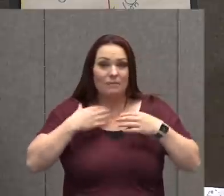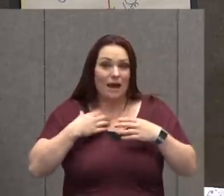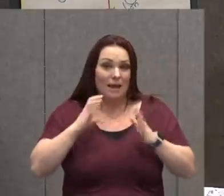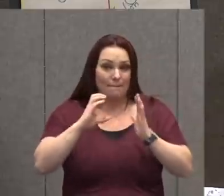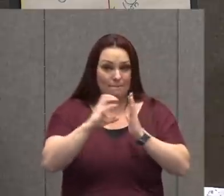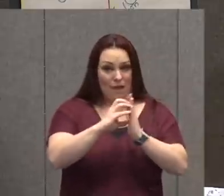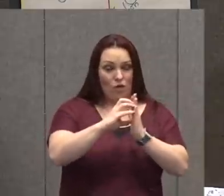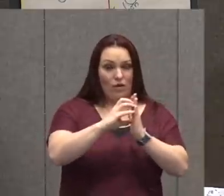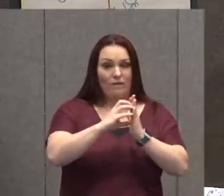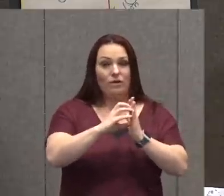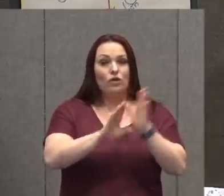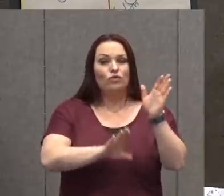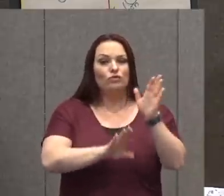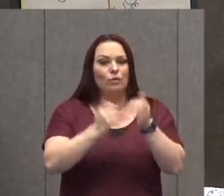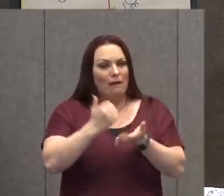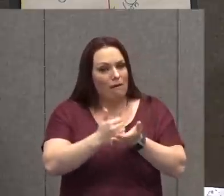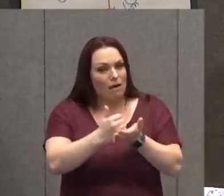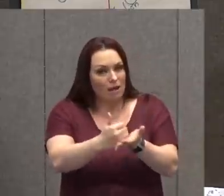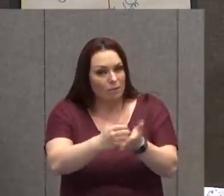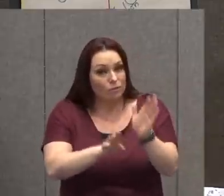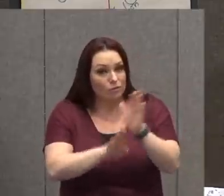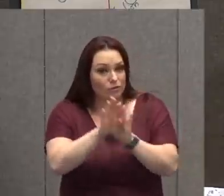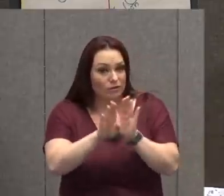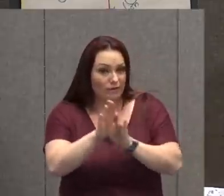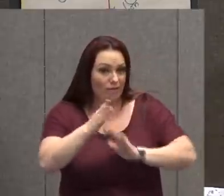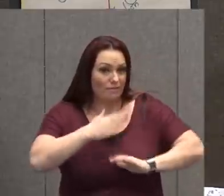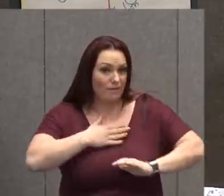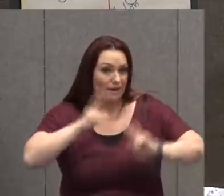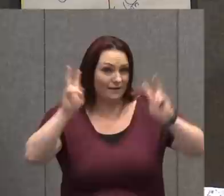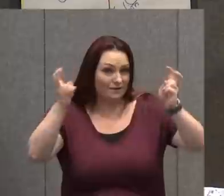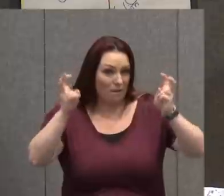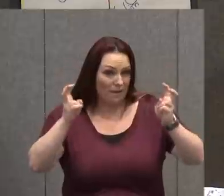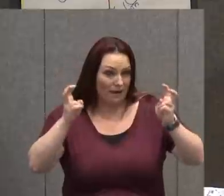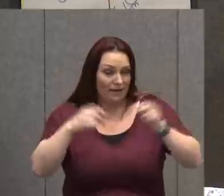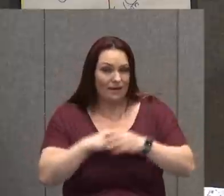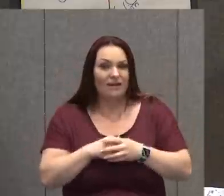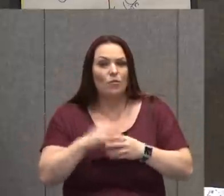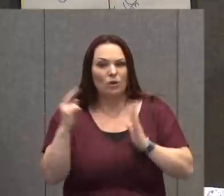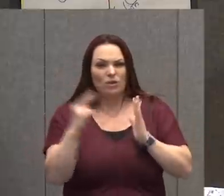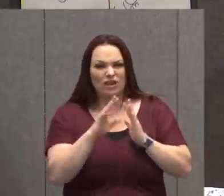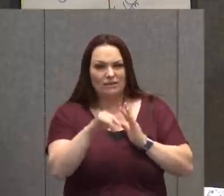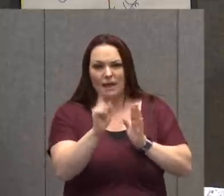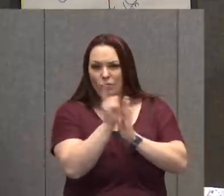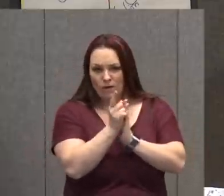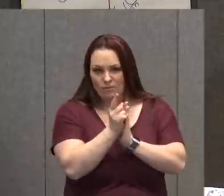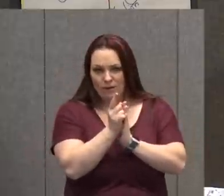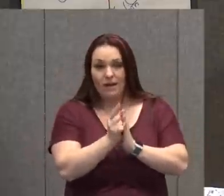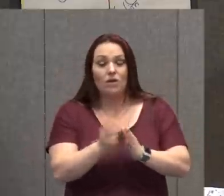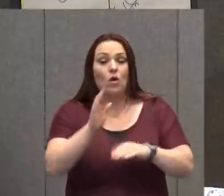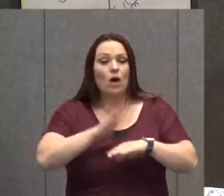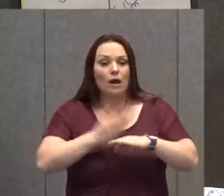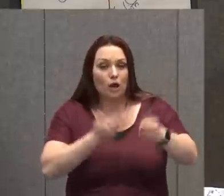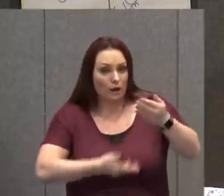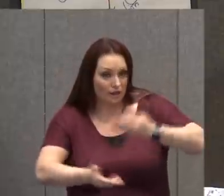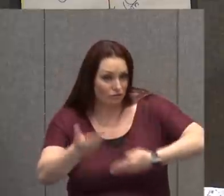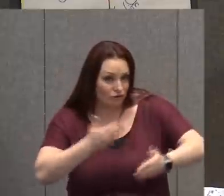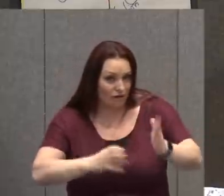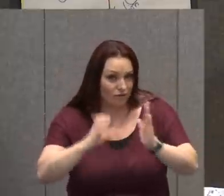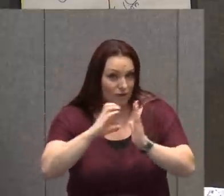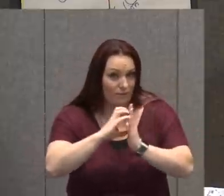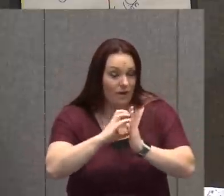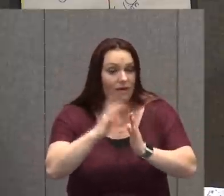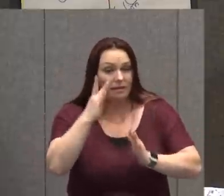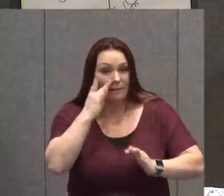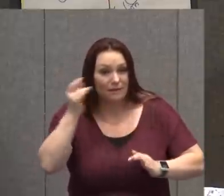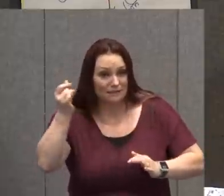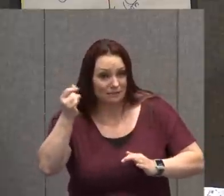my topic. So that's what we're going to look at here in a minute on our introductory paragraph that Miss Mays and